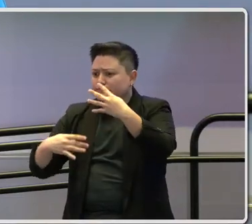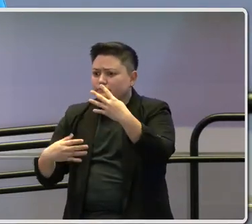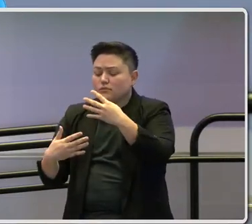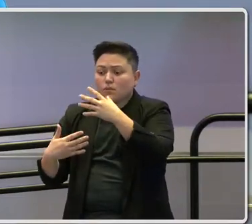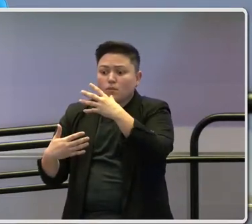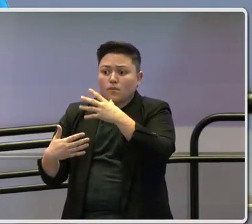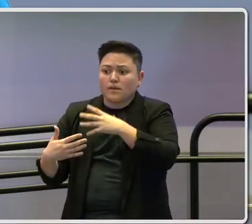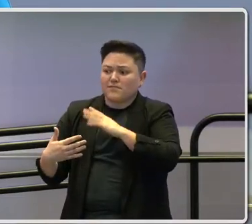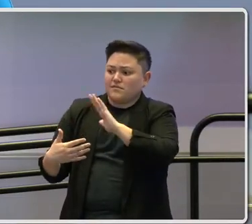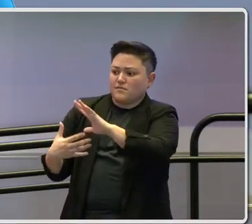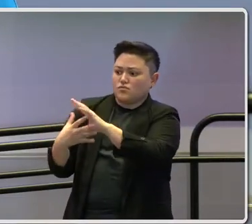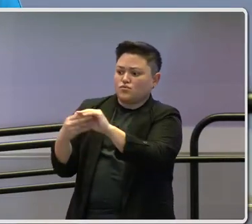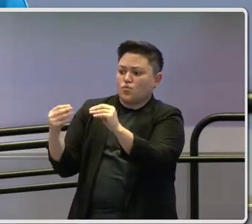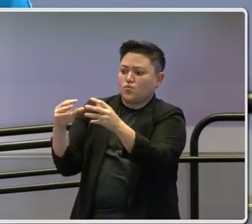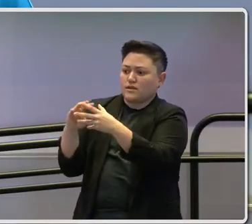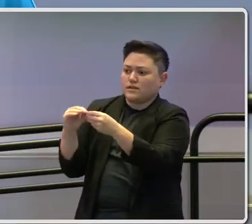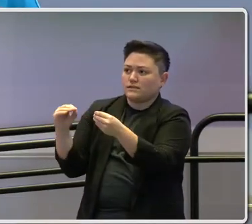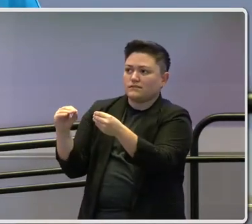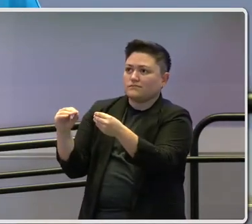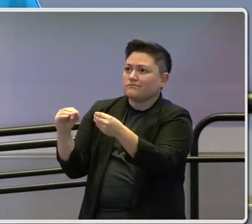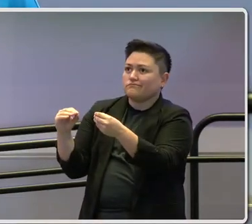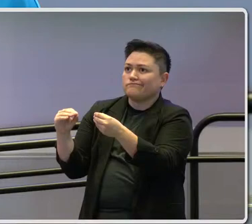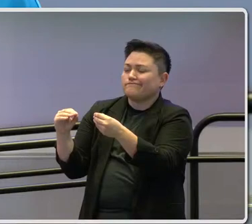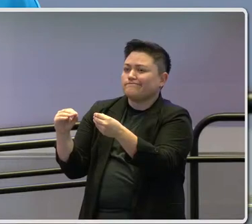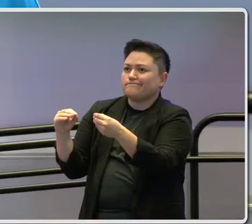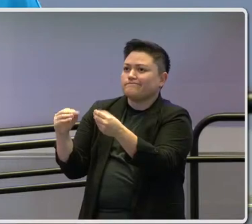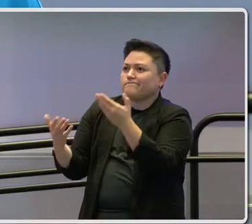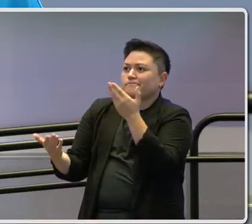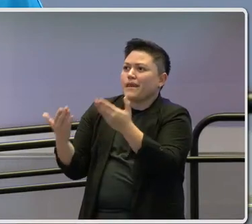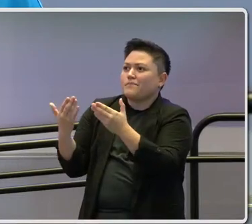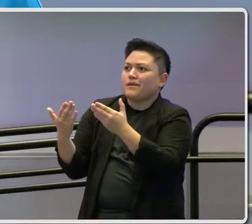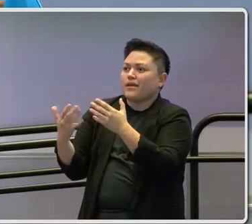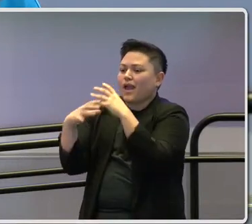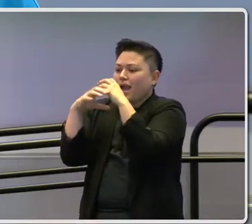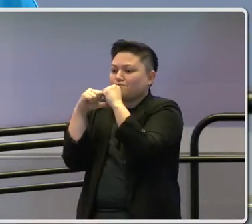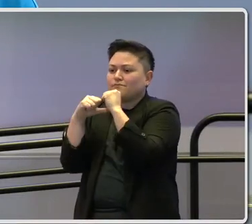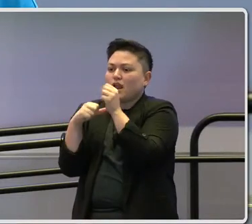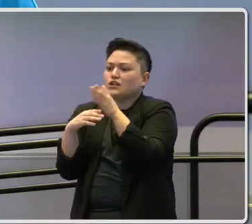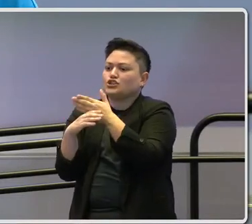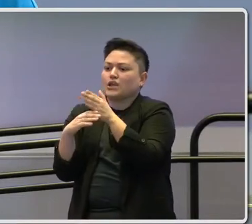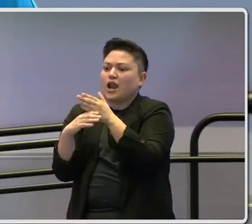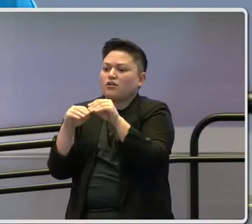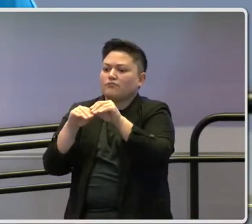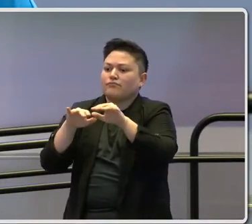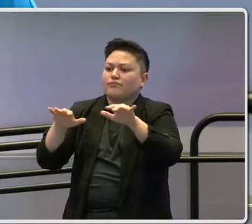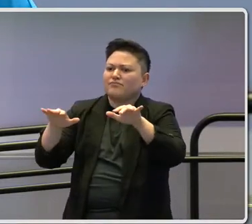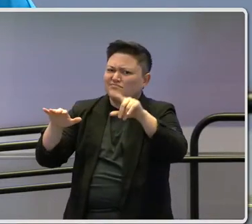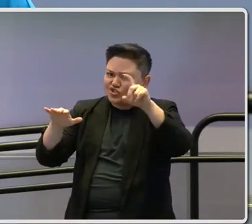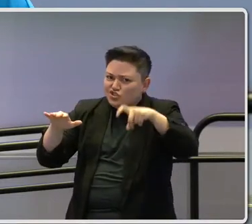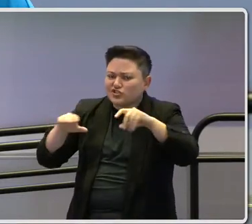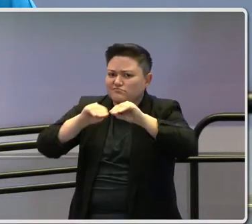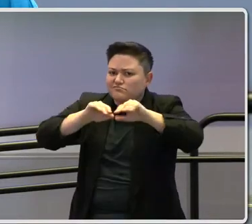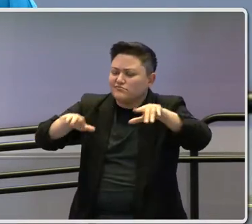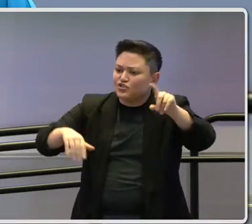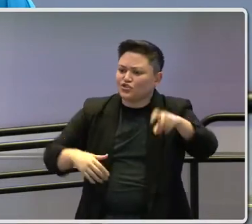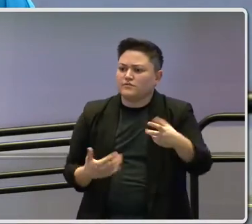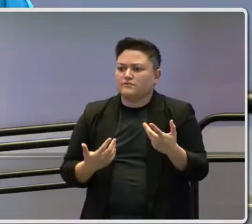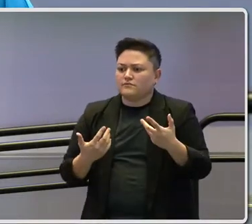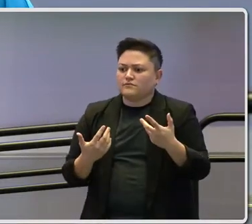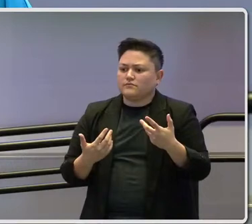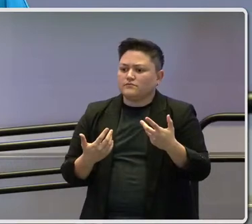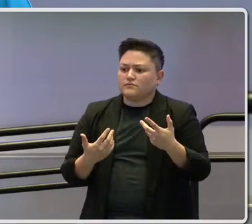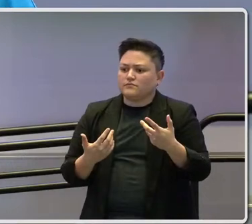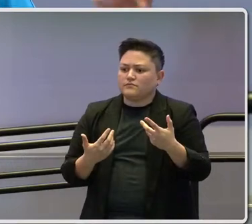whose stories have not always been shared in the way that they deserve to be shared, in the way that